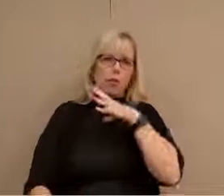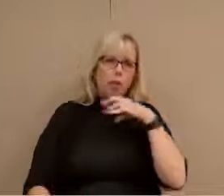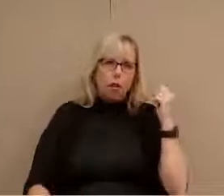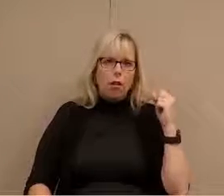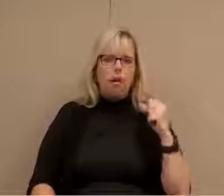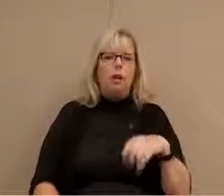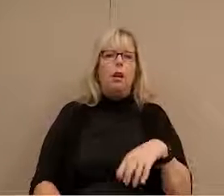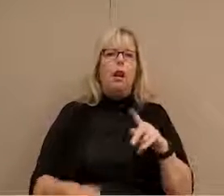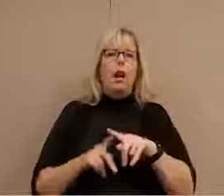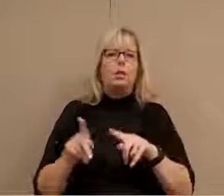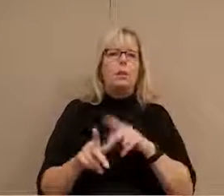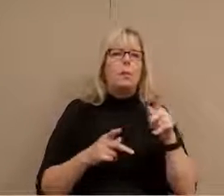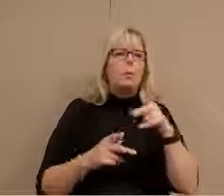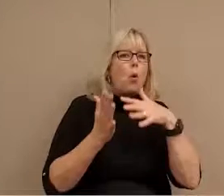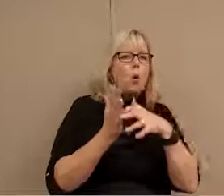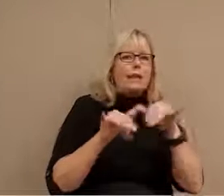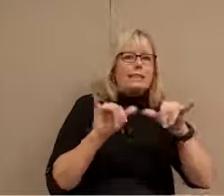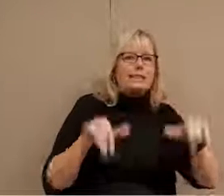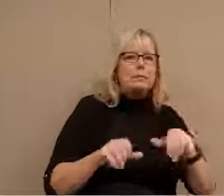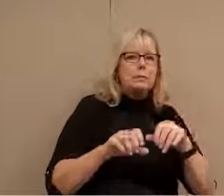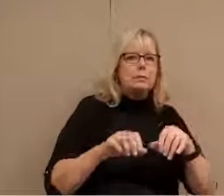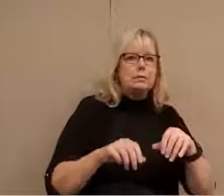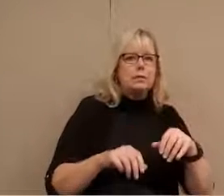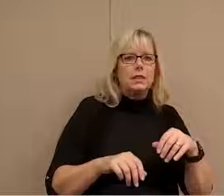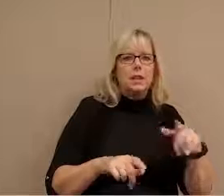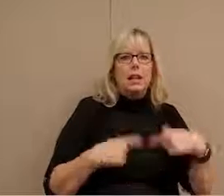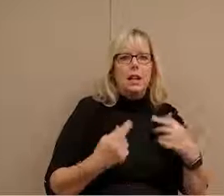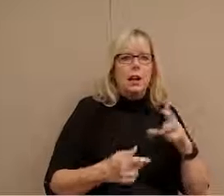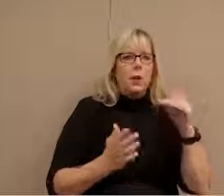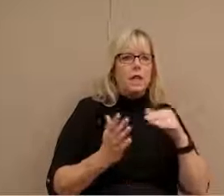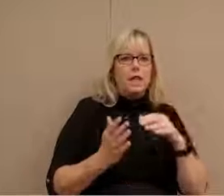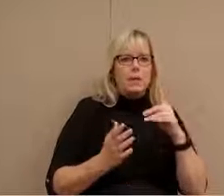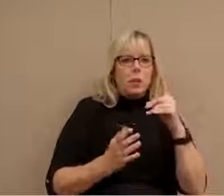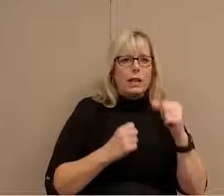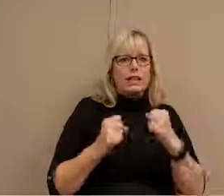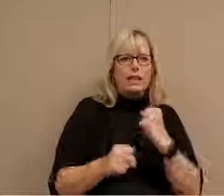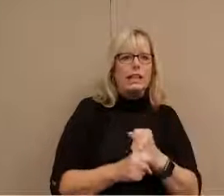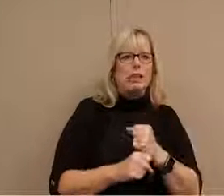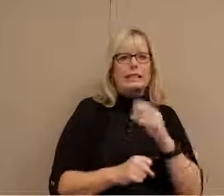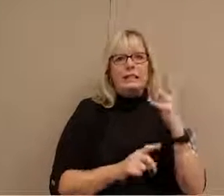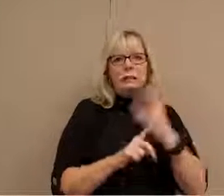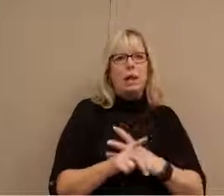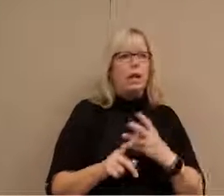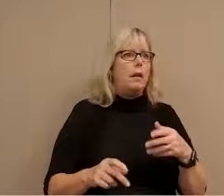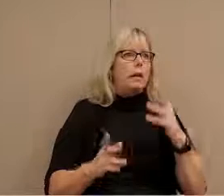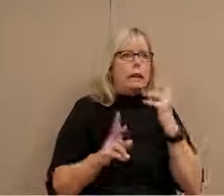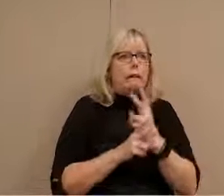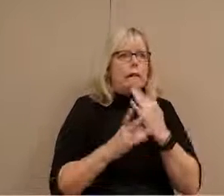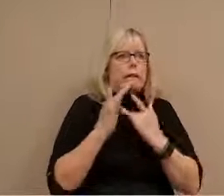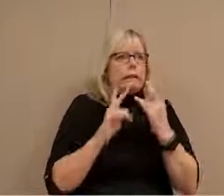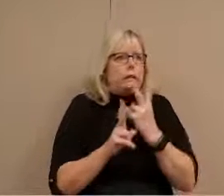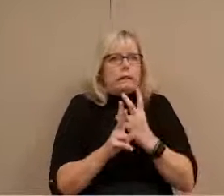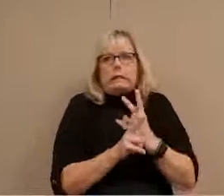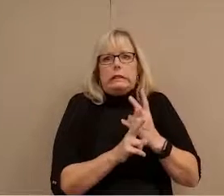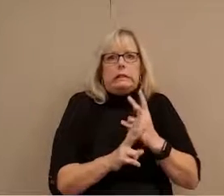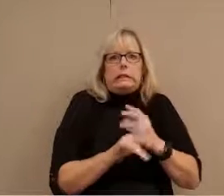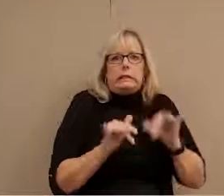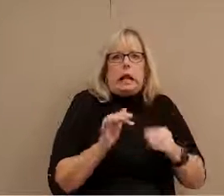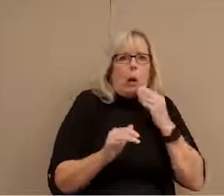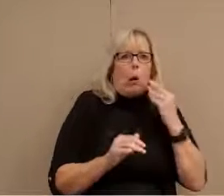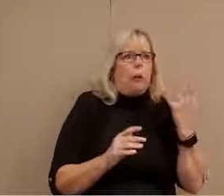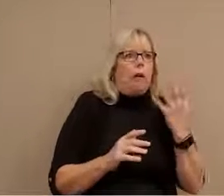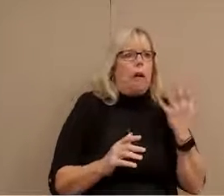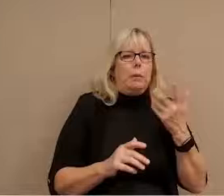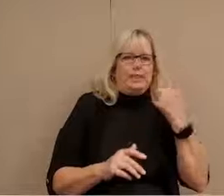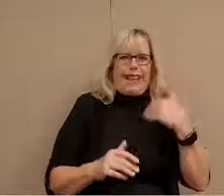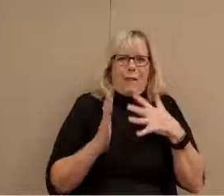immunocompromised folks who, for the last 18 months, how vigilant have they had to be? So choices do have implications. And you